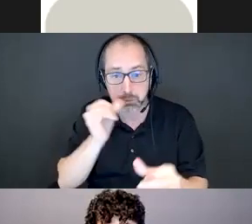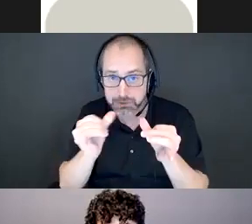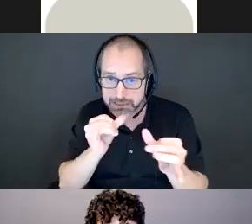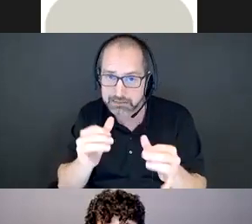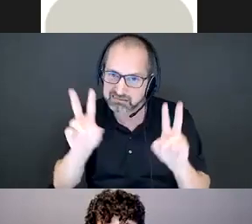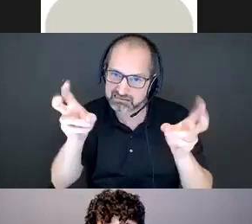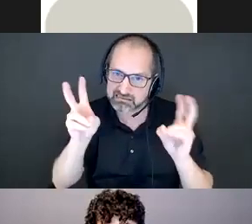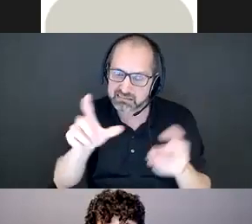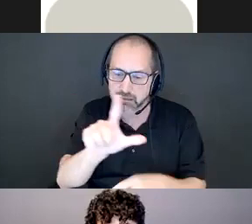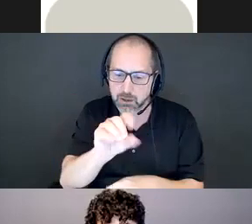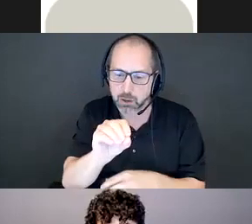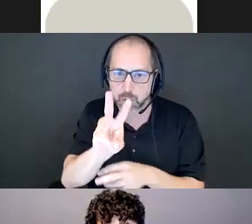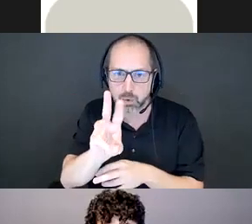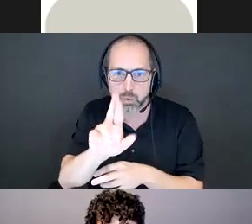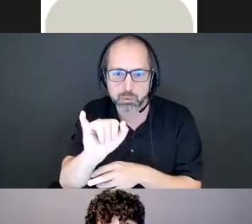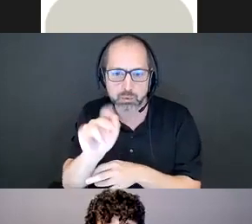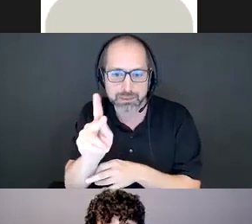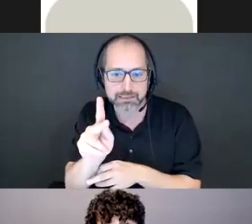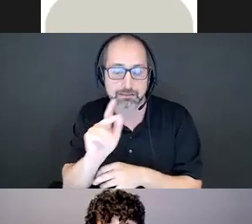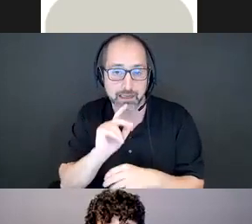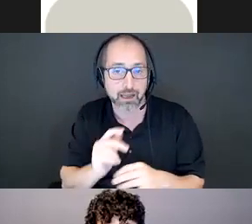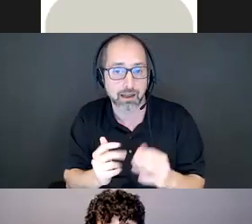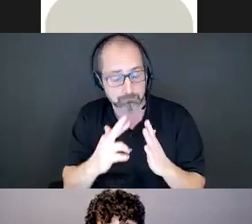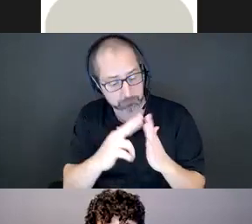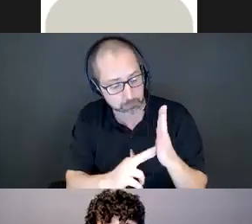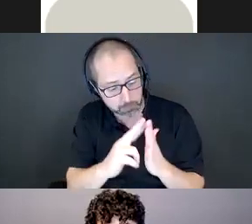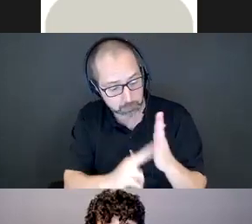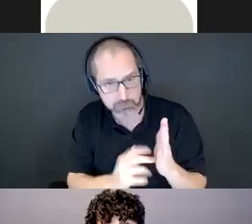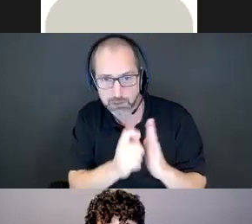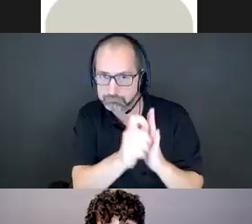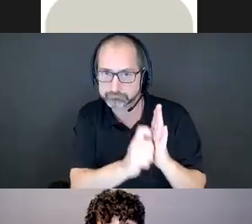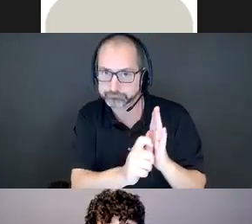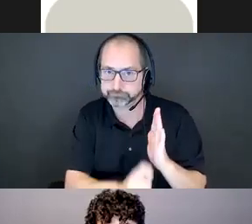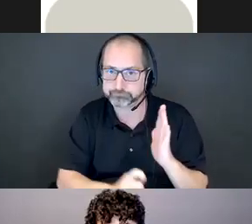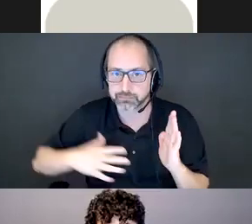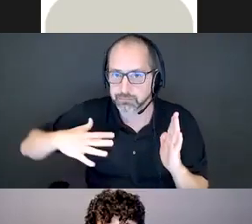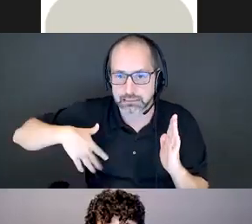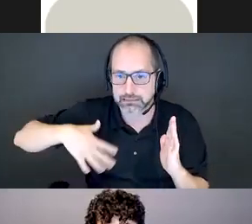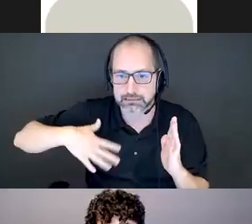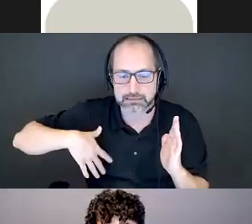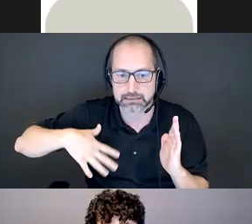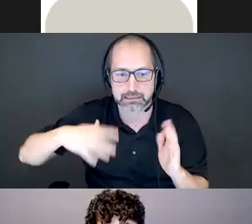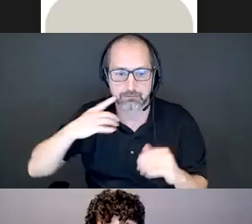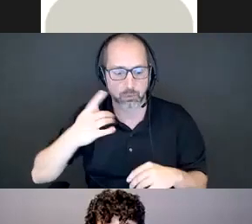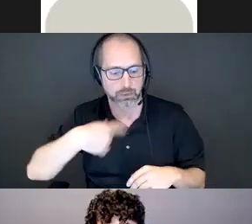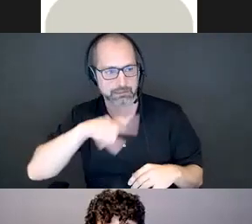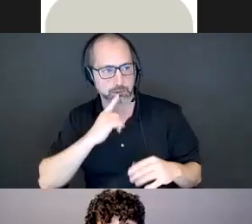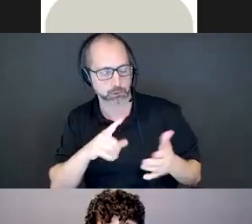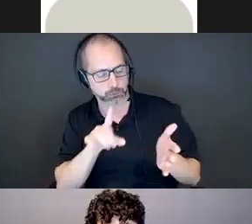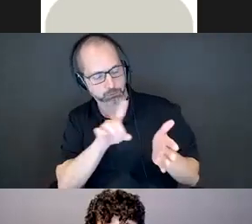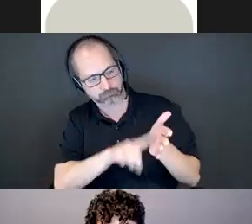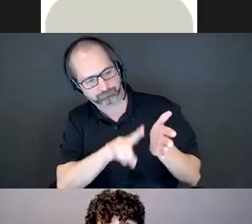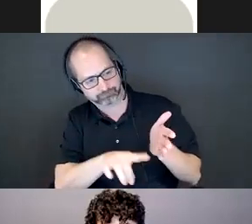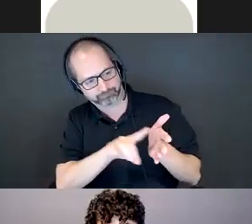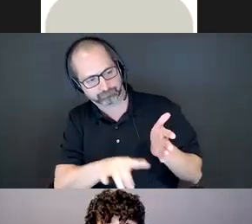have never been written for older adults and we looked at this very,